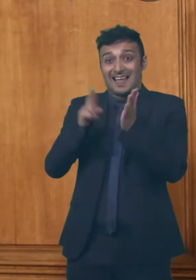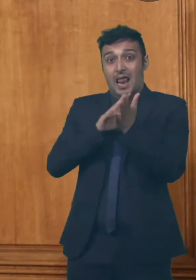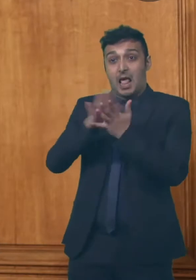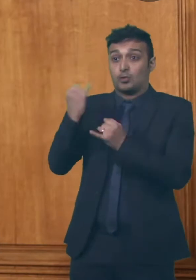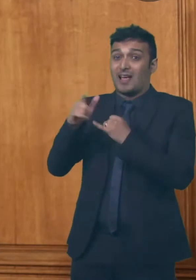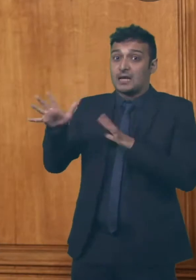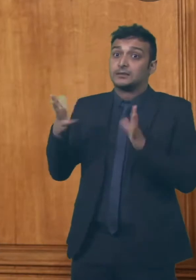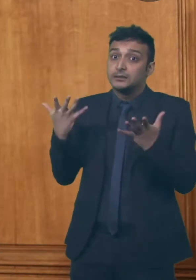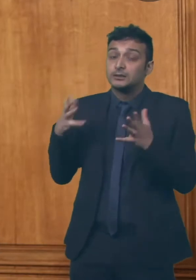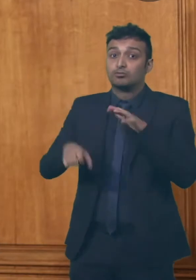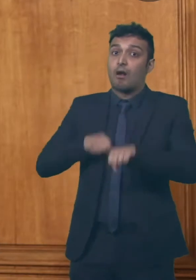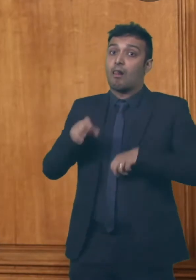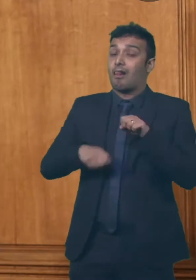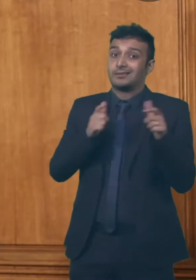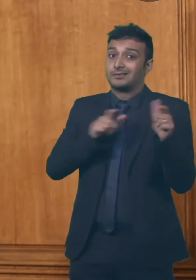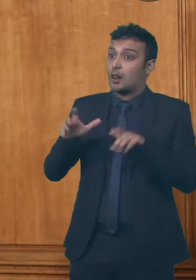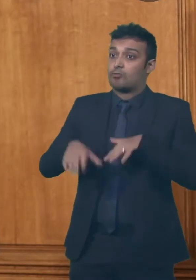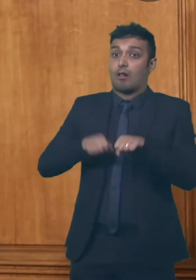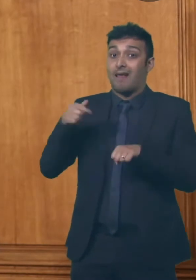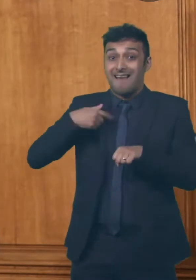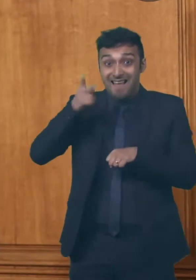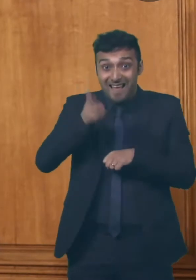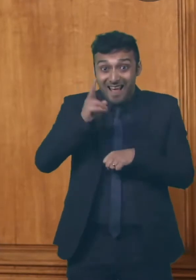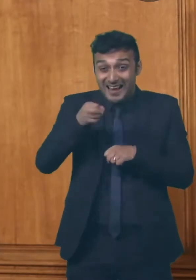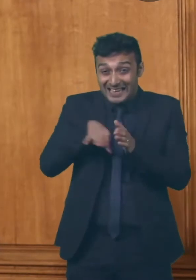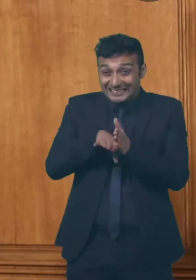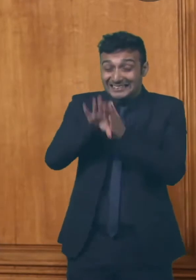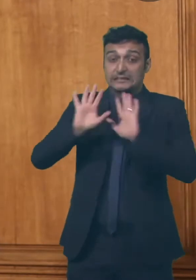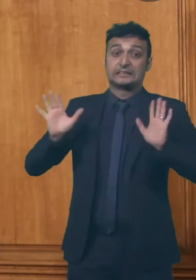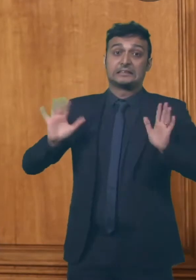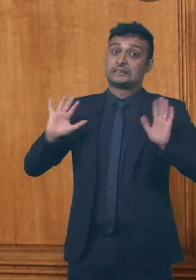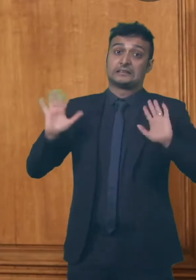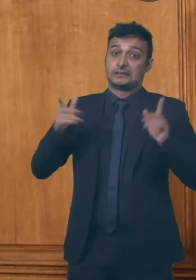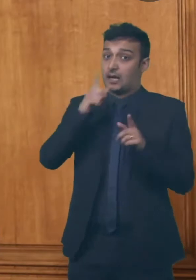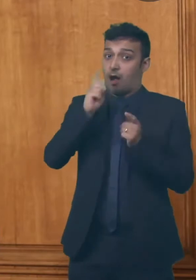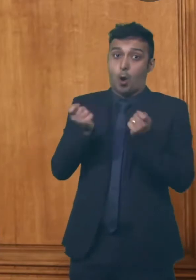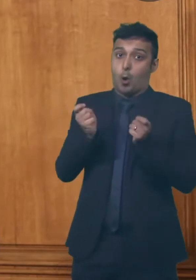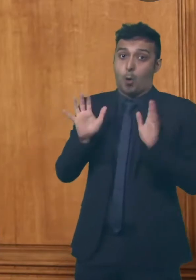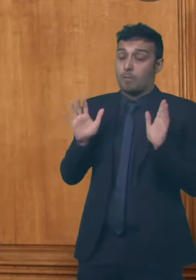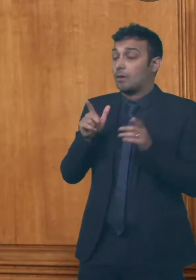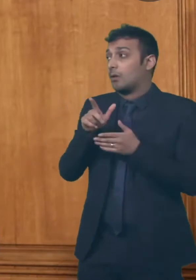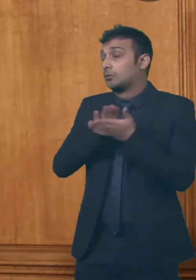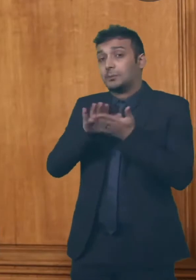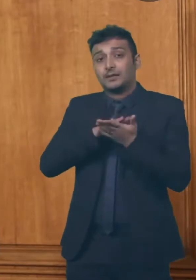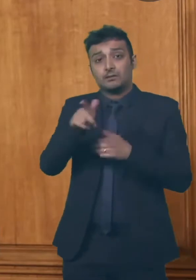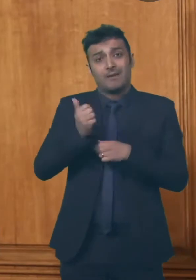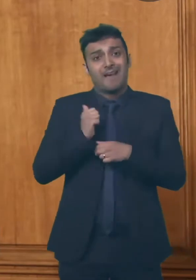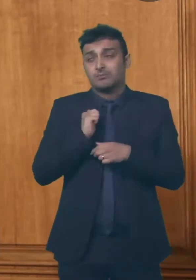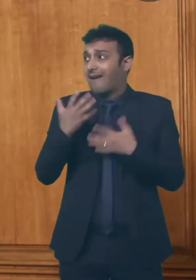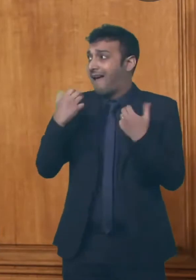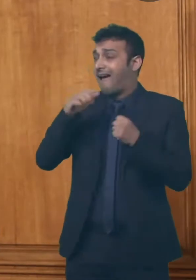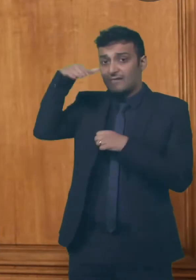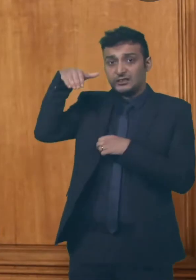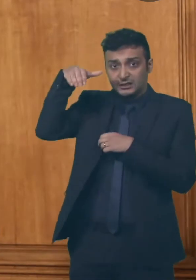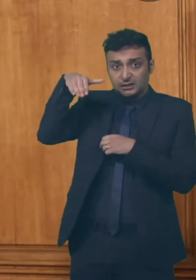any further pandemic waves. So you can see that there is a lag, as we'd expect, in the case numbers, and then that appearing in